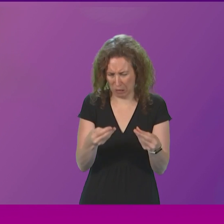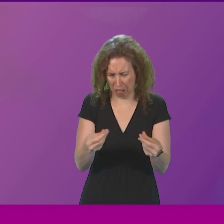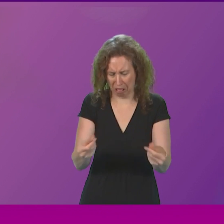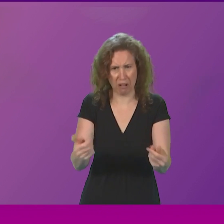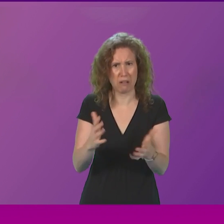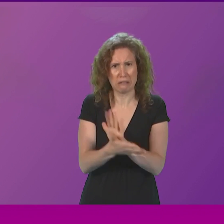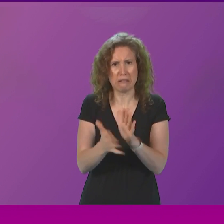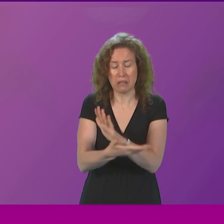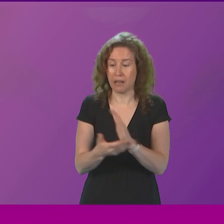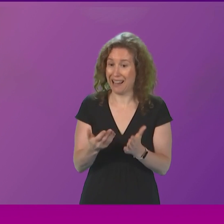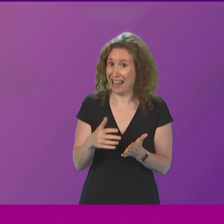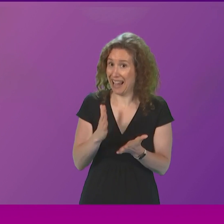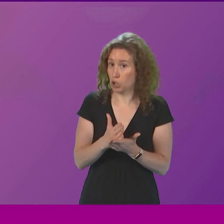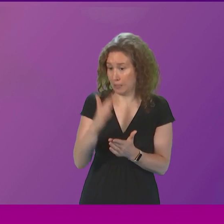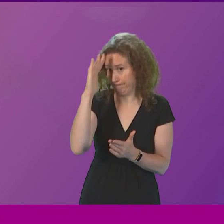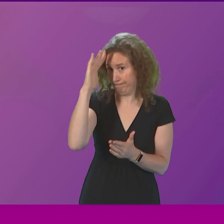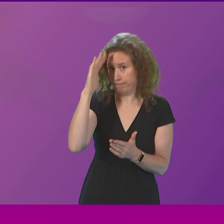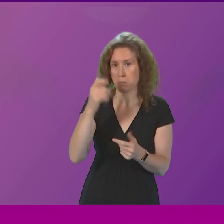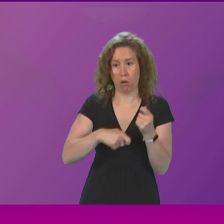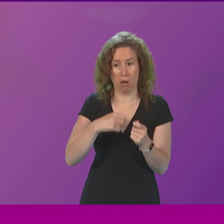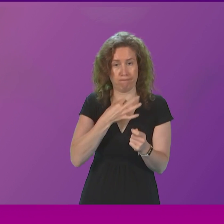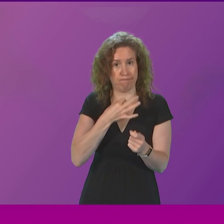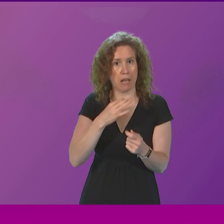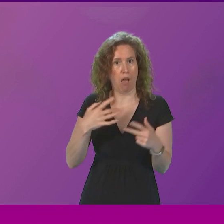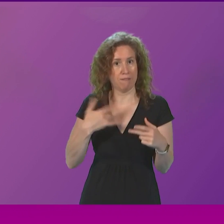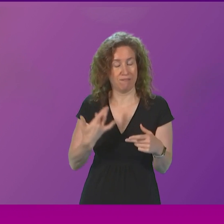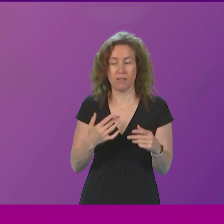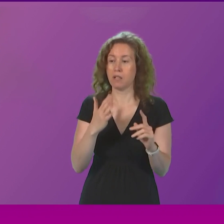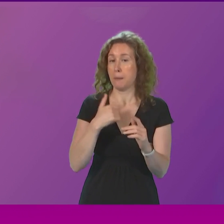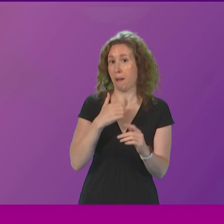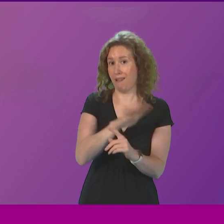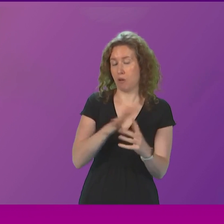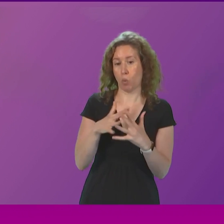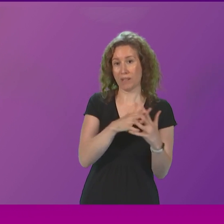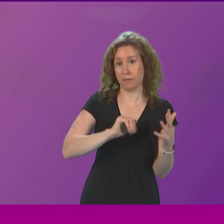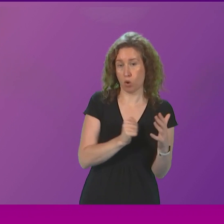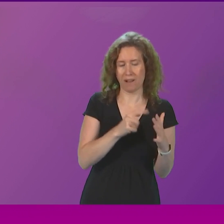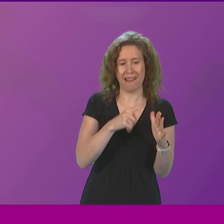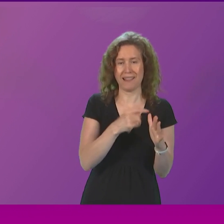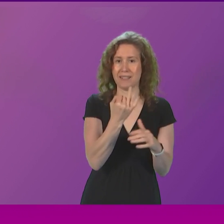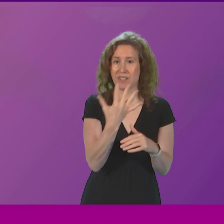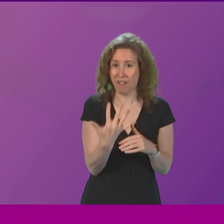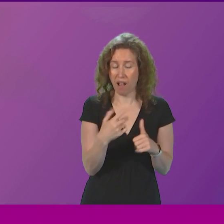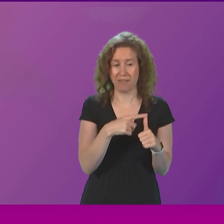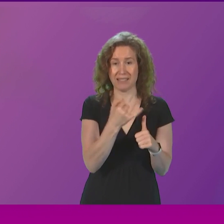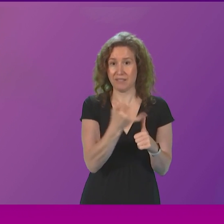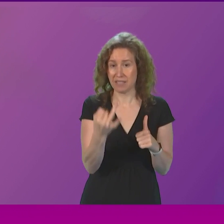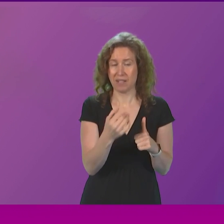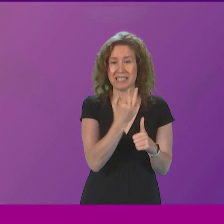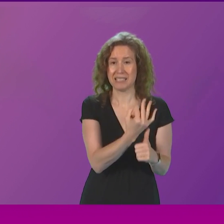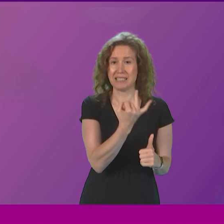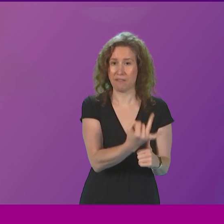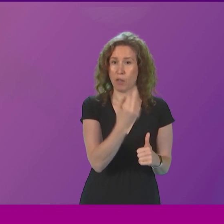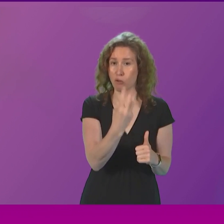crumbling, but they're actually costing lives. In the south and west of Scotland, in my area, the A75, the A77, the